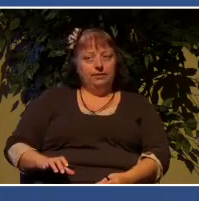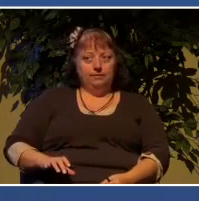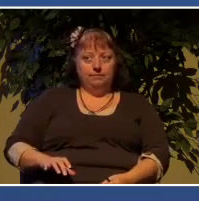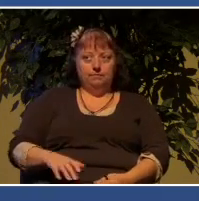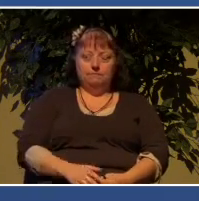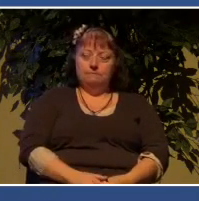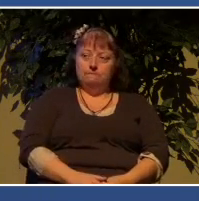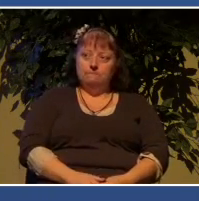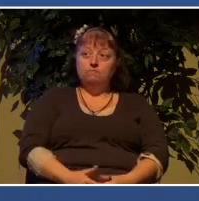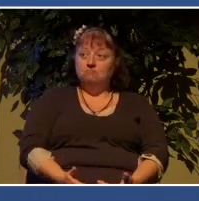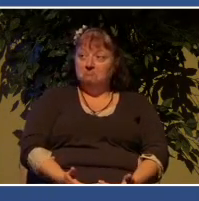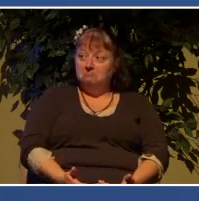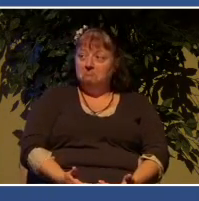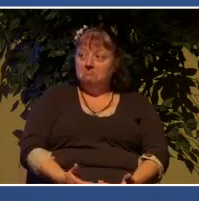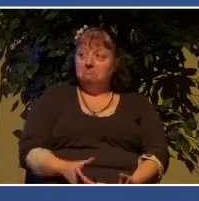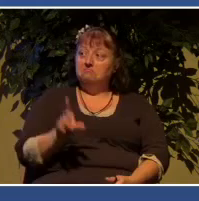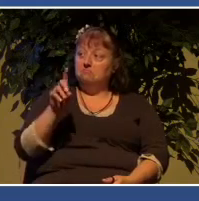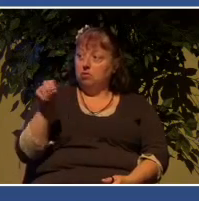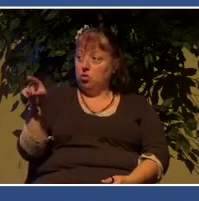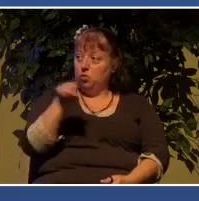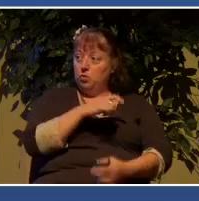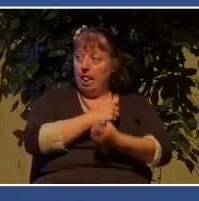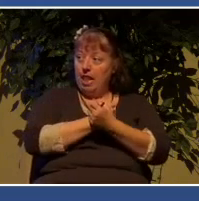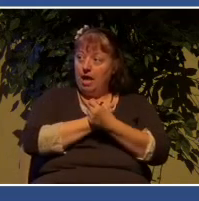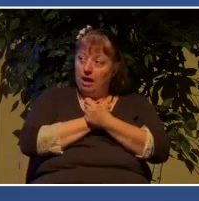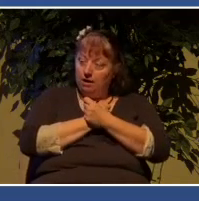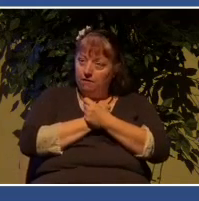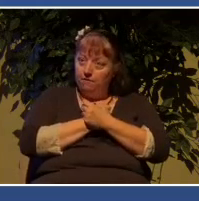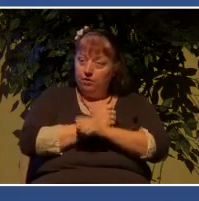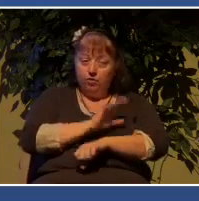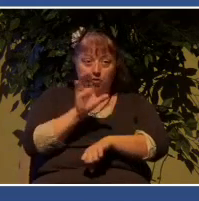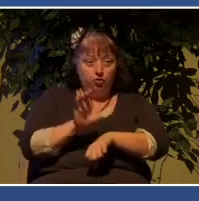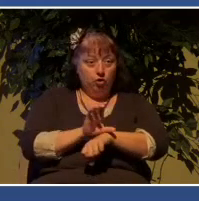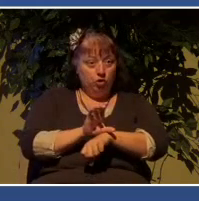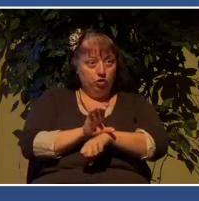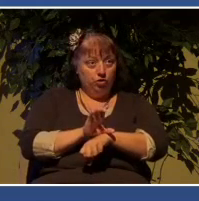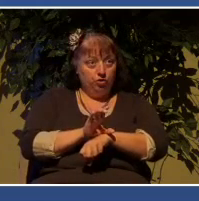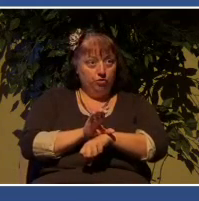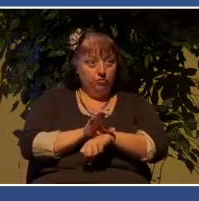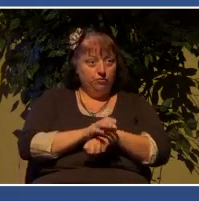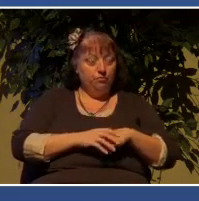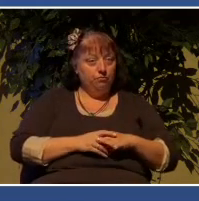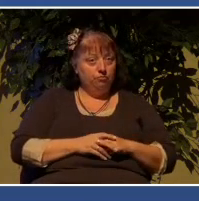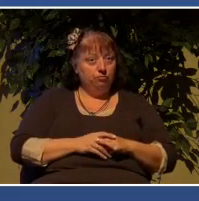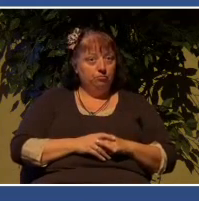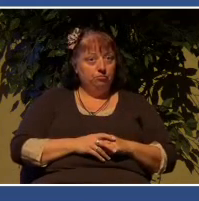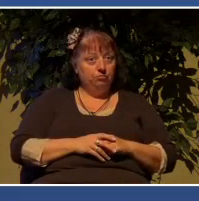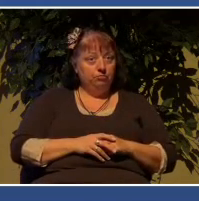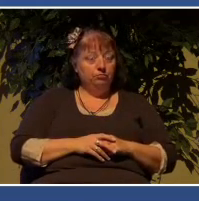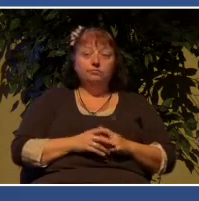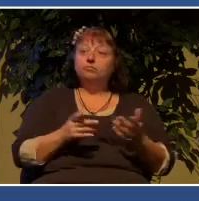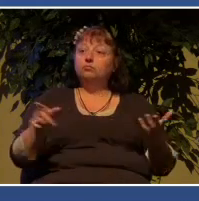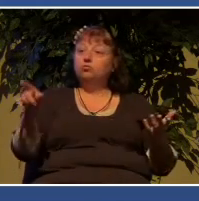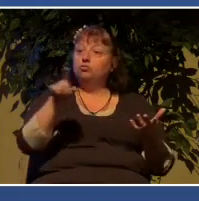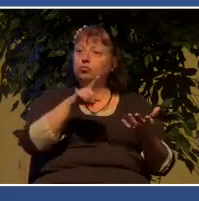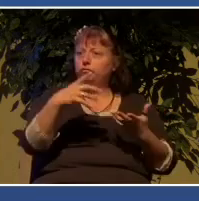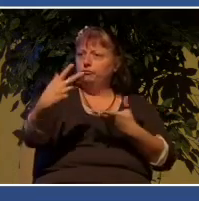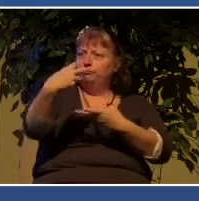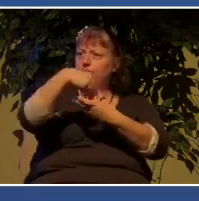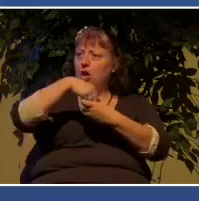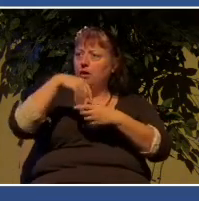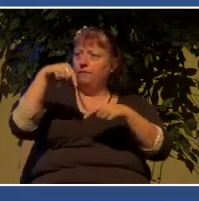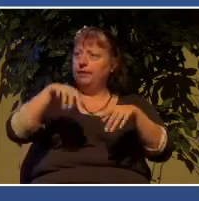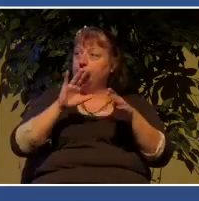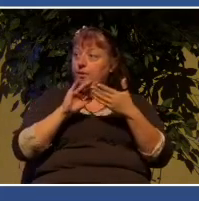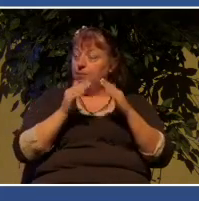Think about that. Do you love the church? Specifically, for those of you that are part of this community,